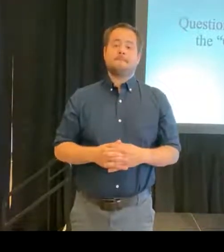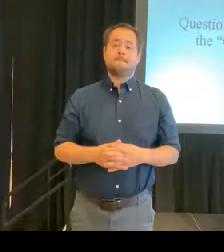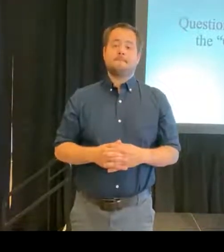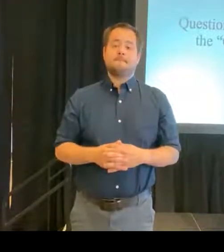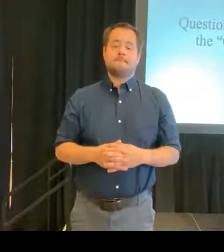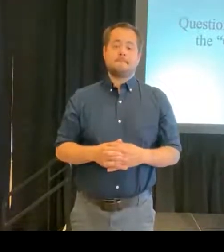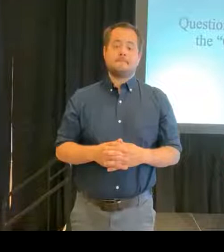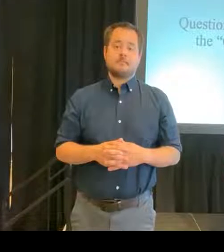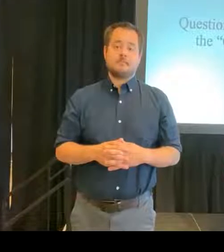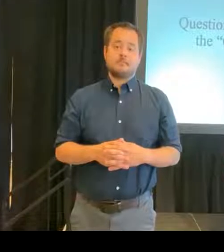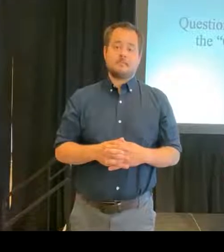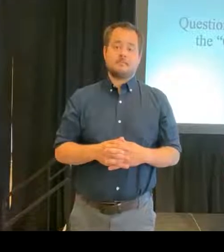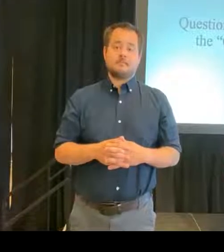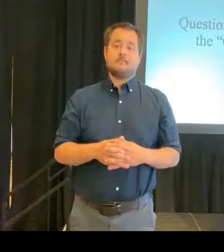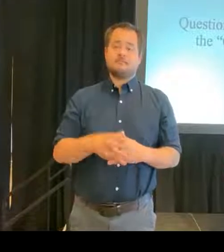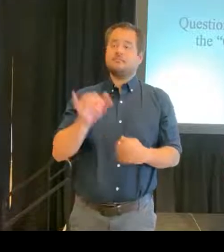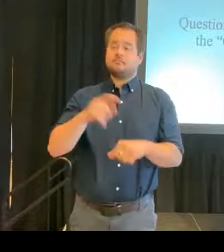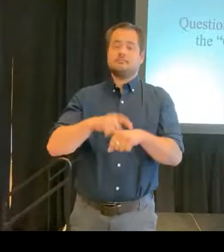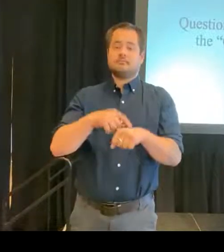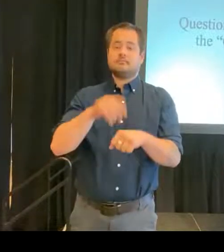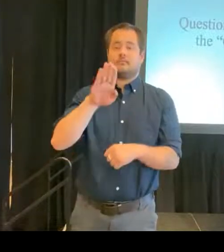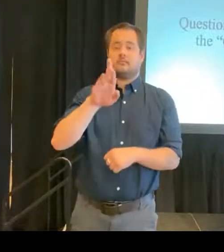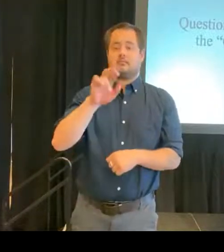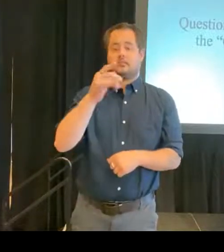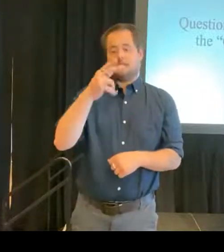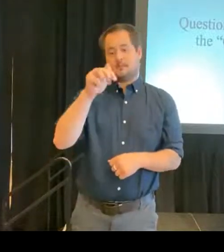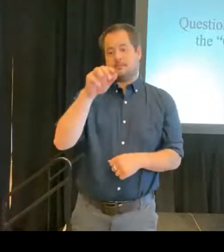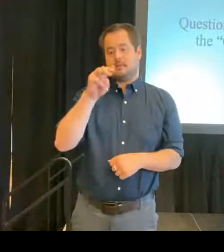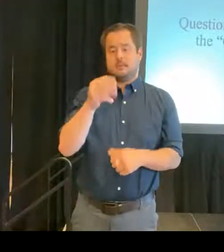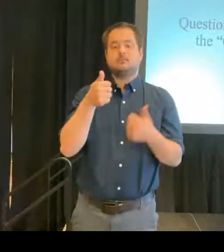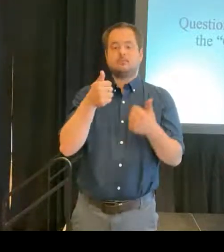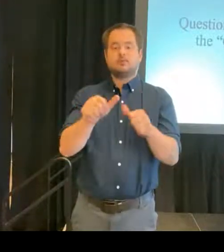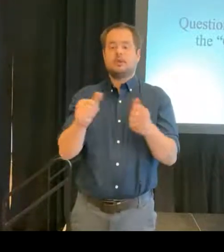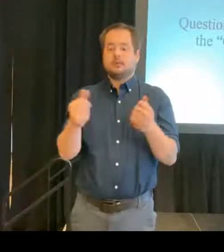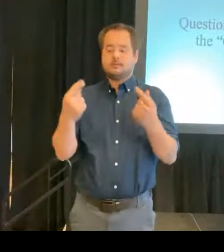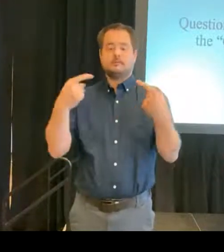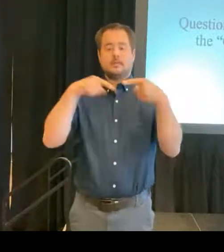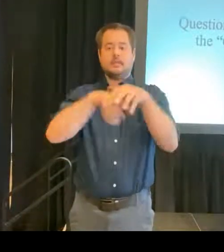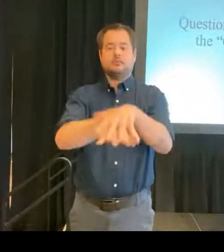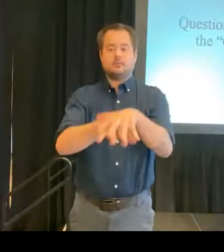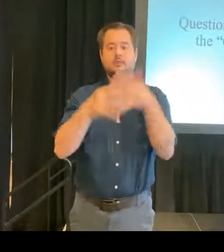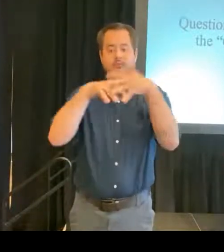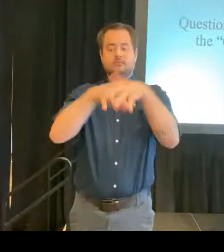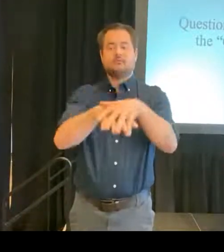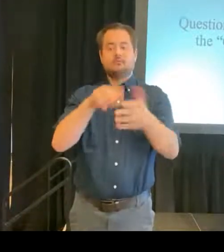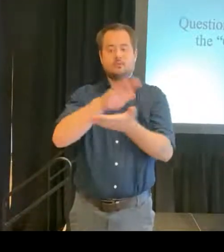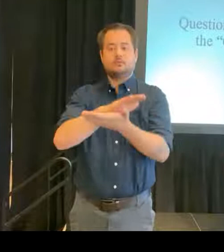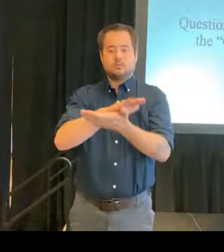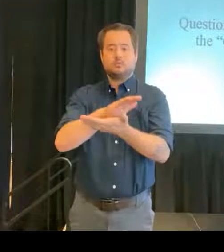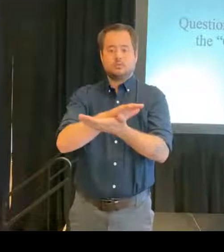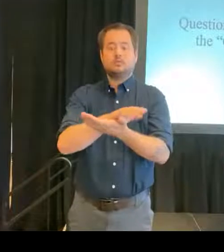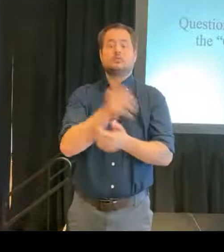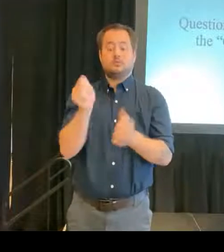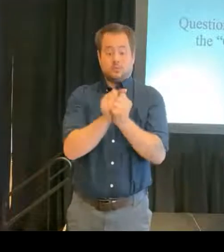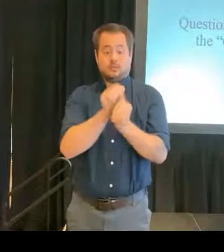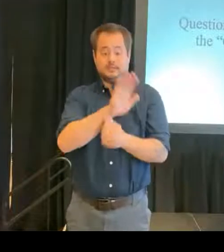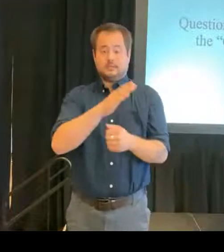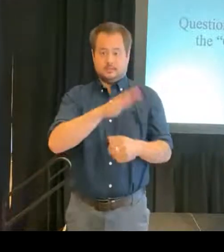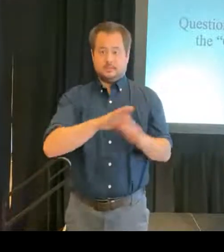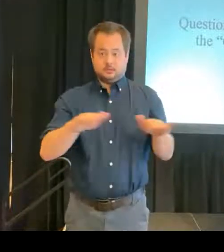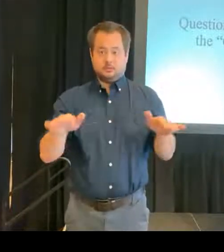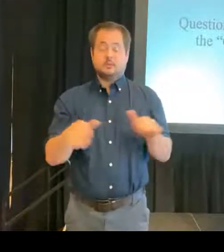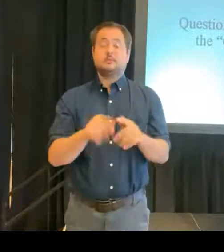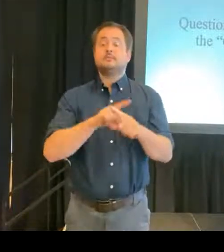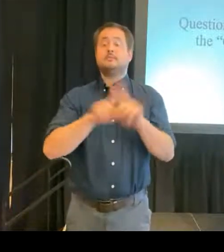Reverend Shuttlesworth there in Birmingham was trying to integrate the school with his children. And then